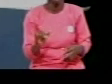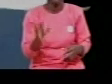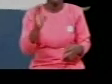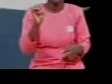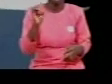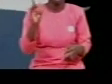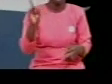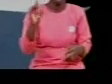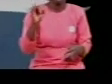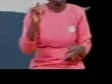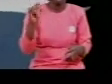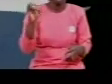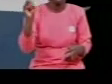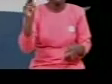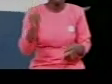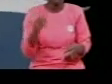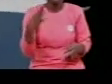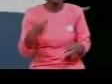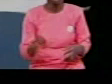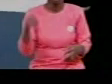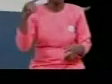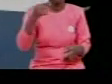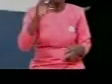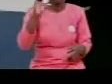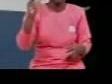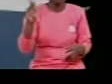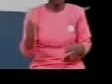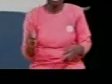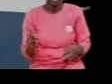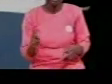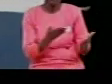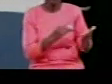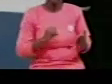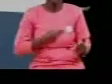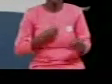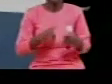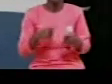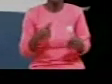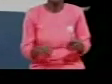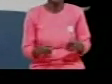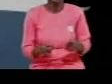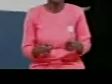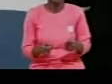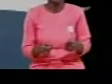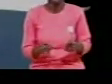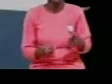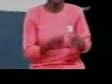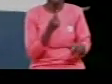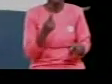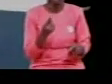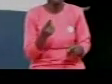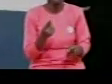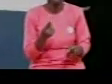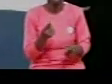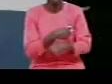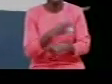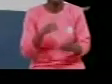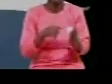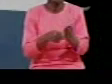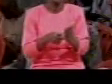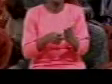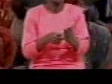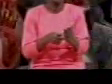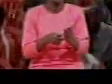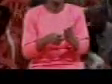is bringing us to the 1st day of the 8th month of this year, month of August, beginning of a new